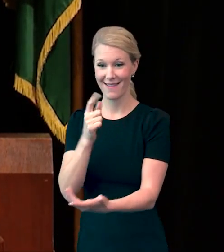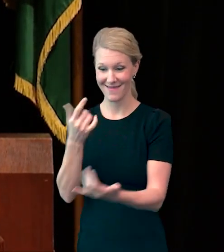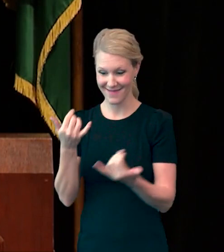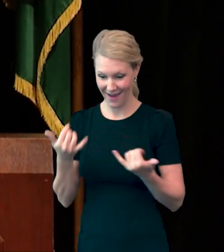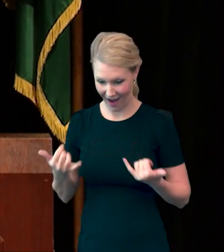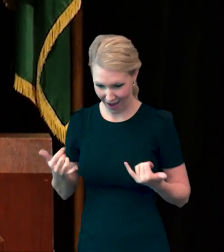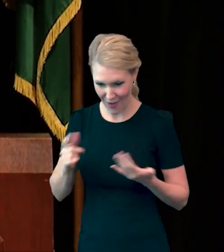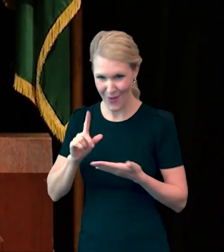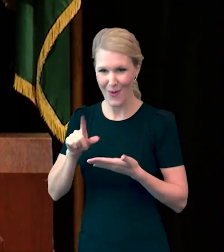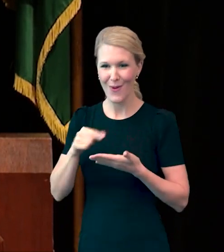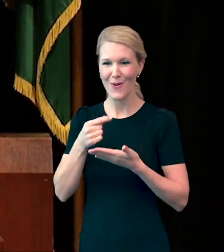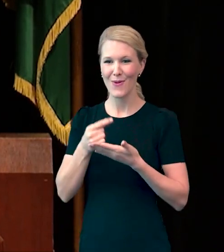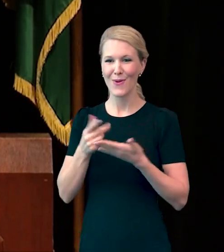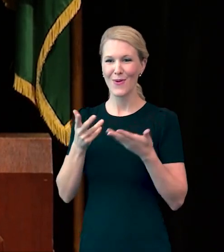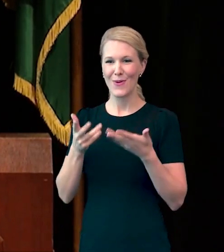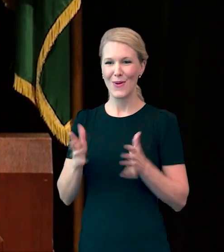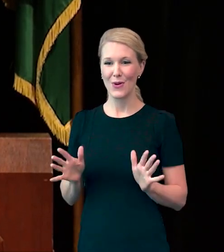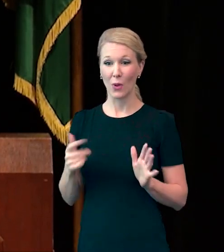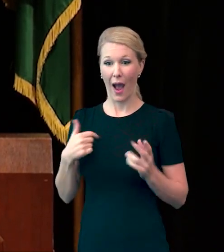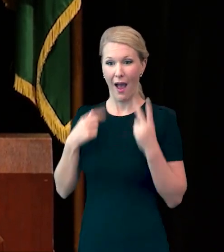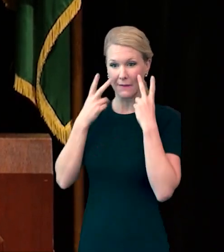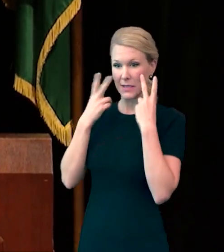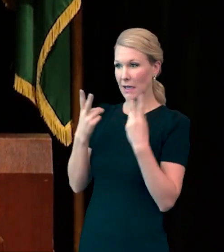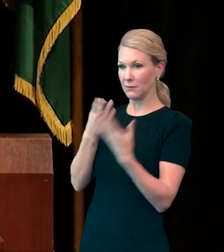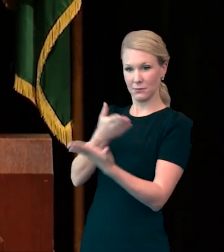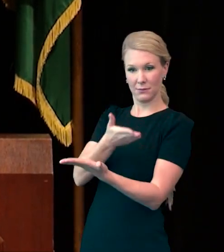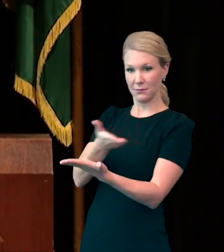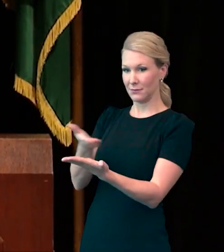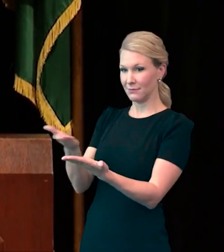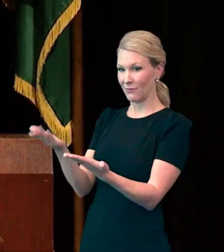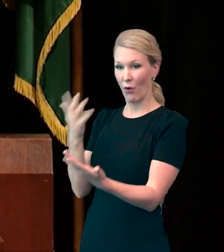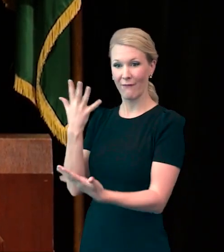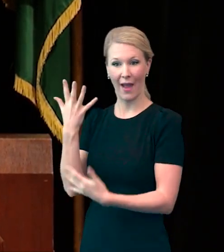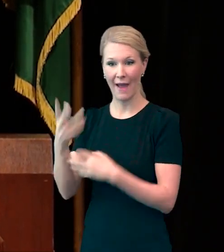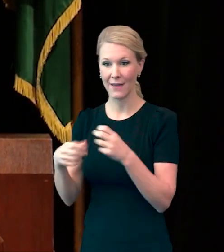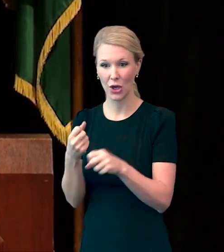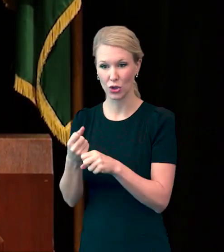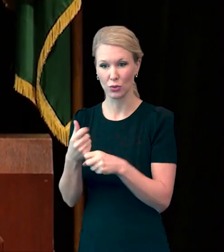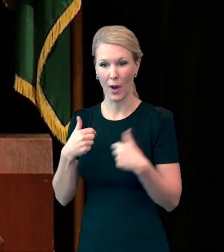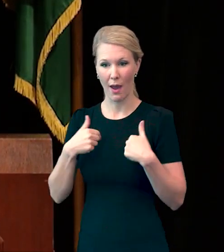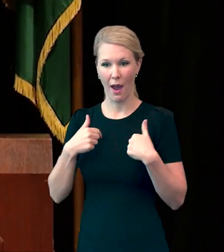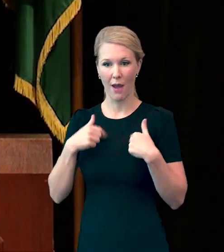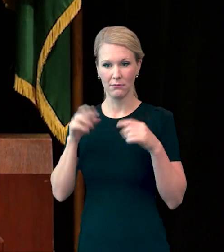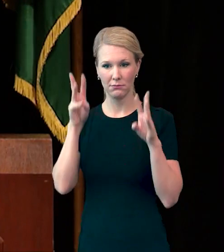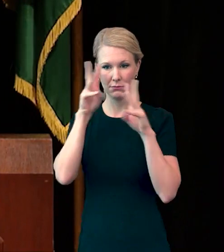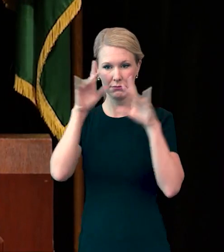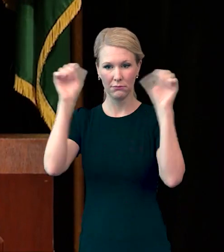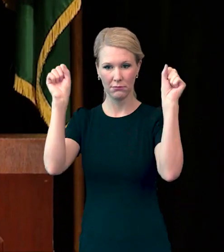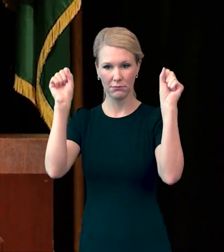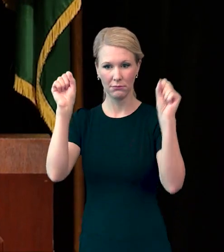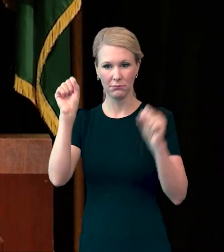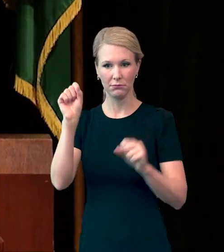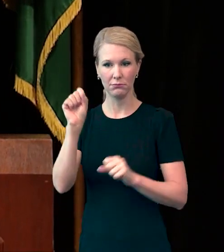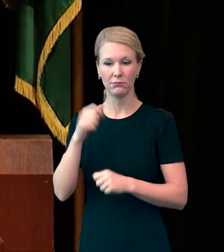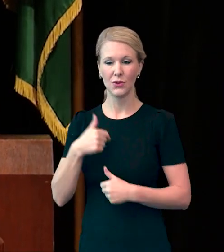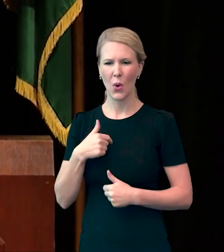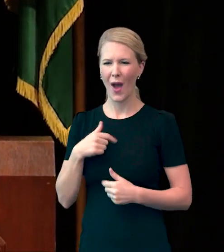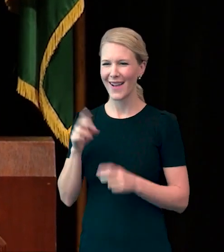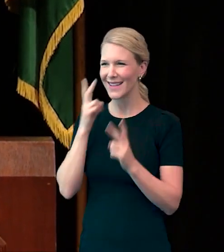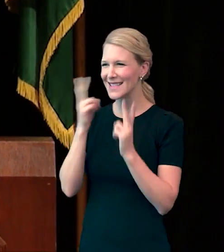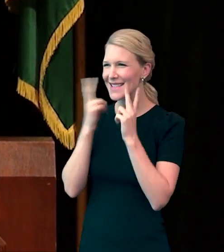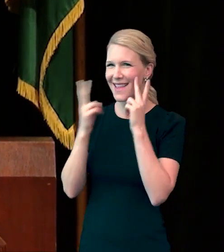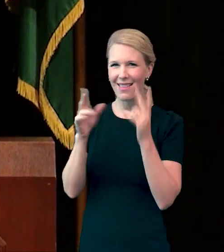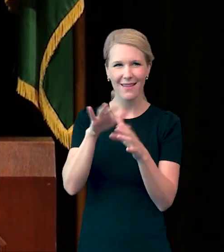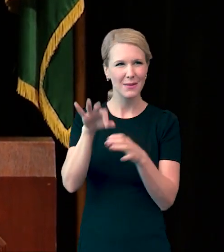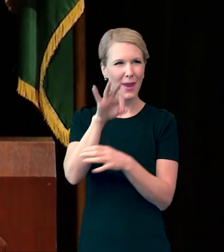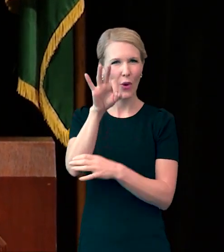to this moment. It's a spirit I've observed every day for the past 5 years I've served as WSU's president.